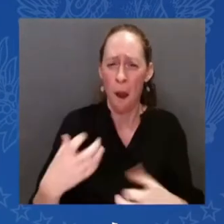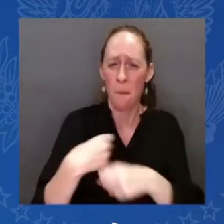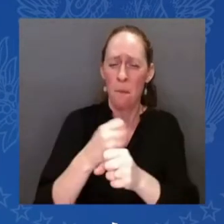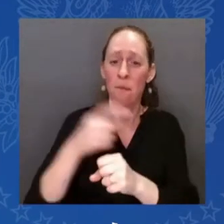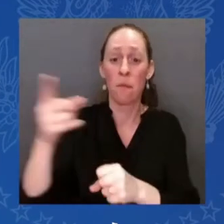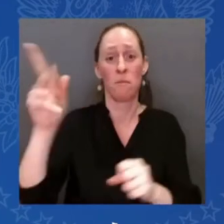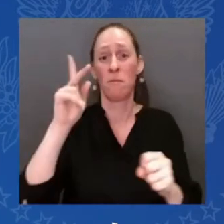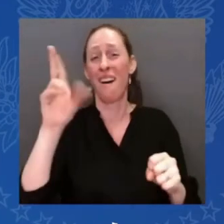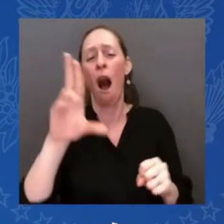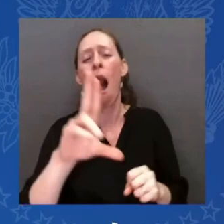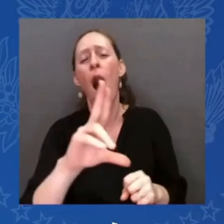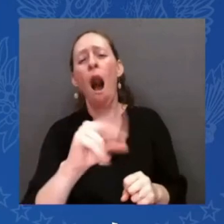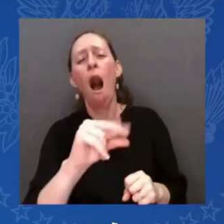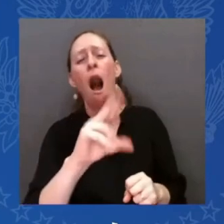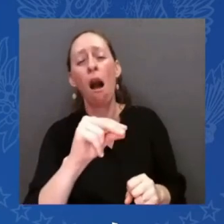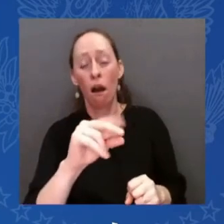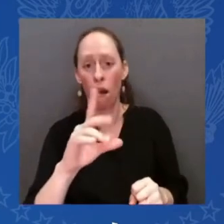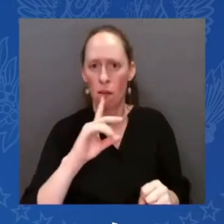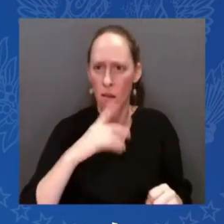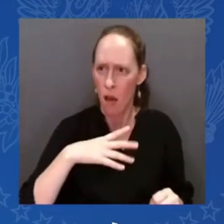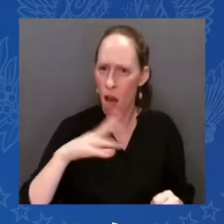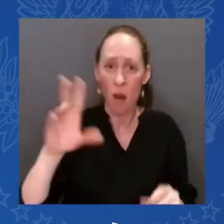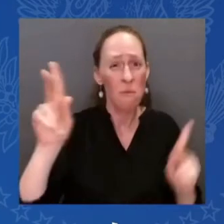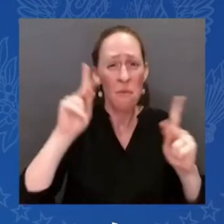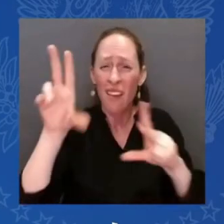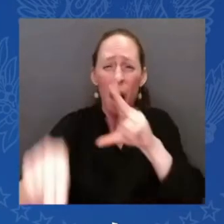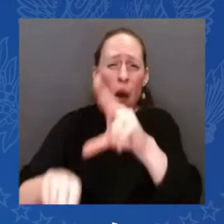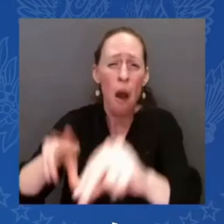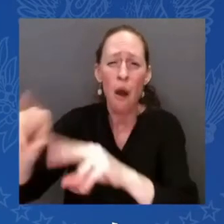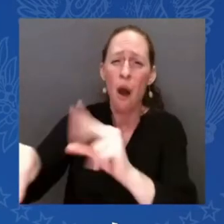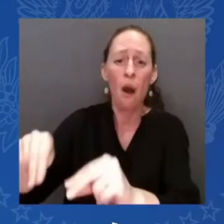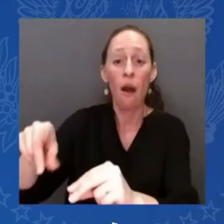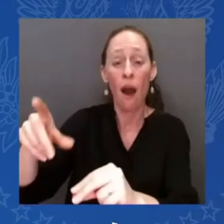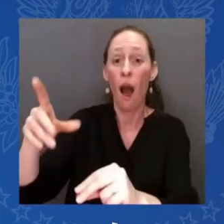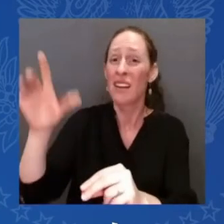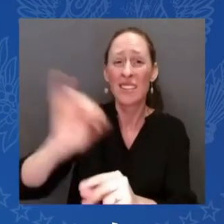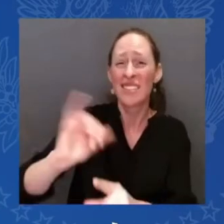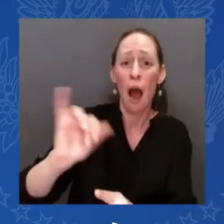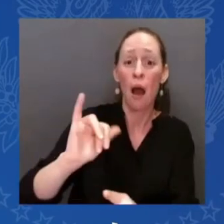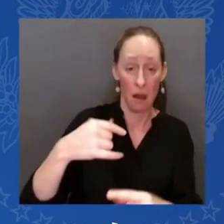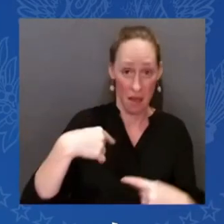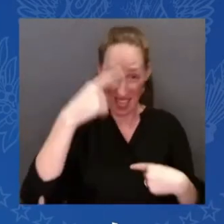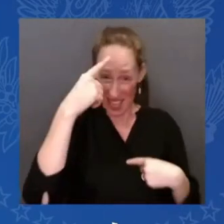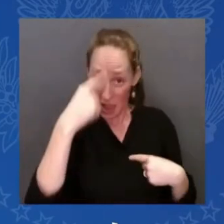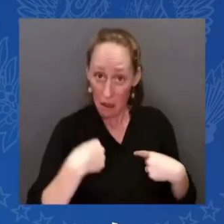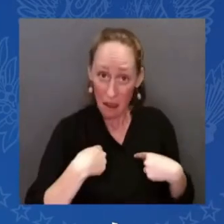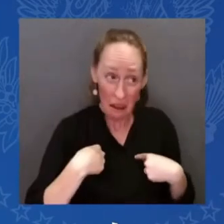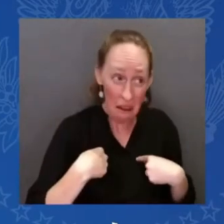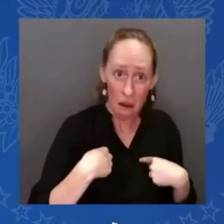do that job. And Richard dared to ask, but why not me? Why can't I be great?